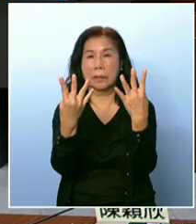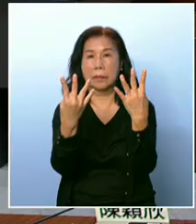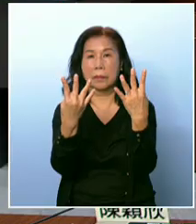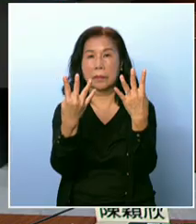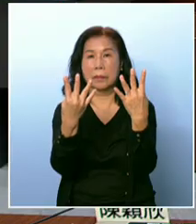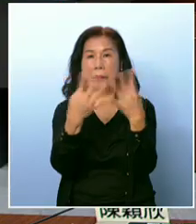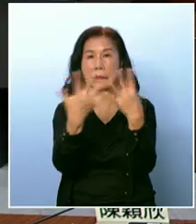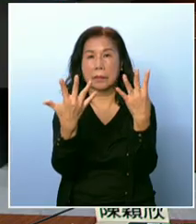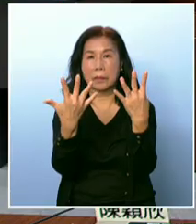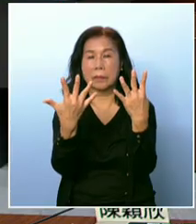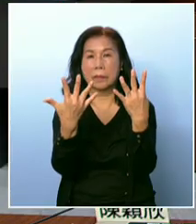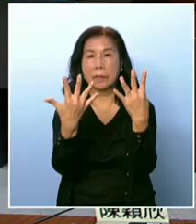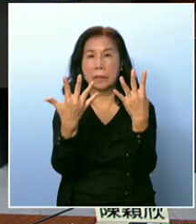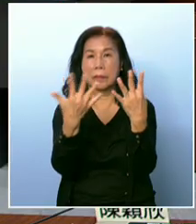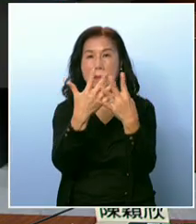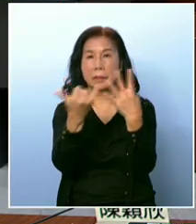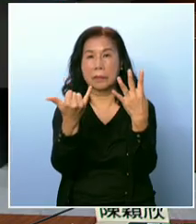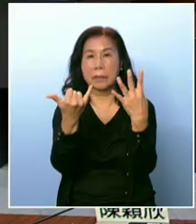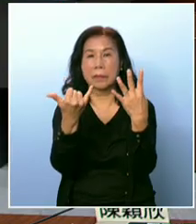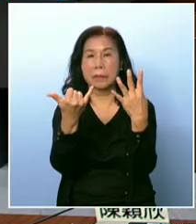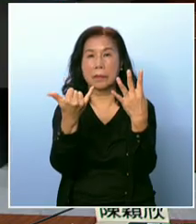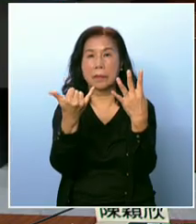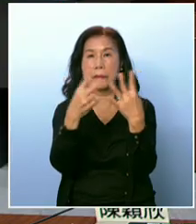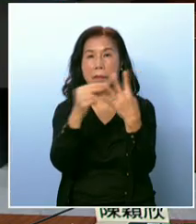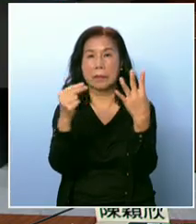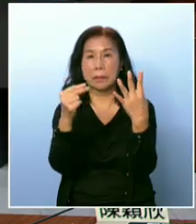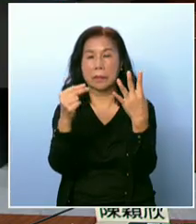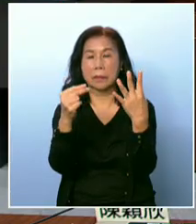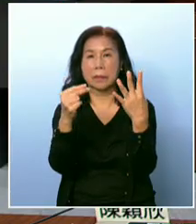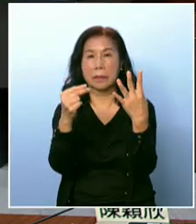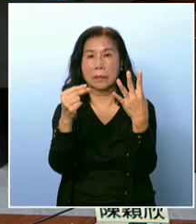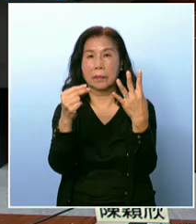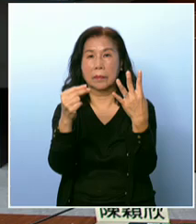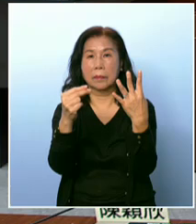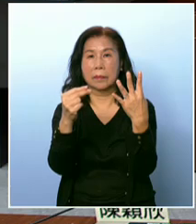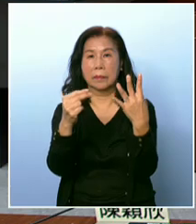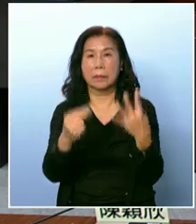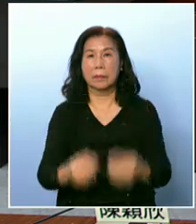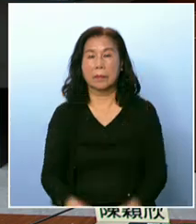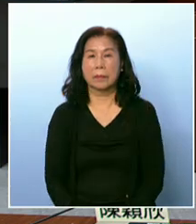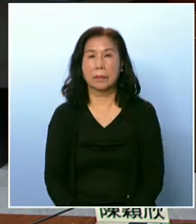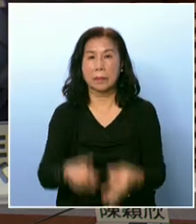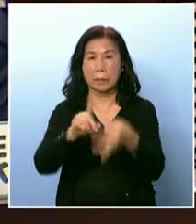43, 44, 45, 46, 47.